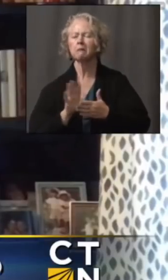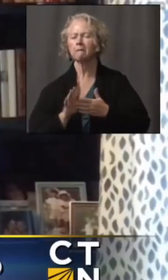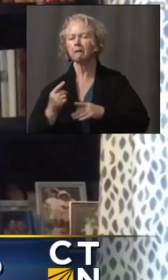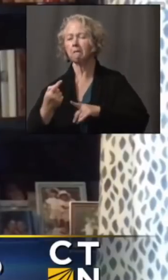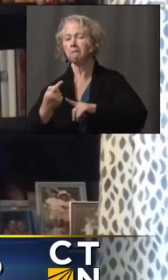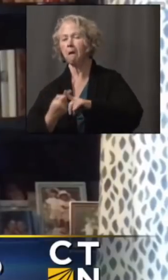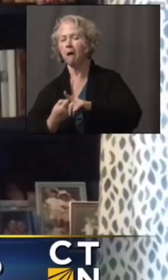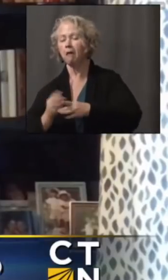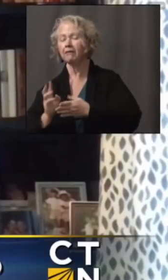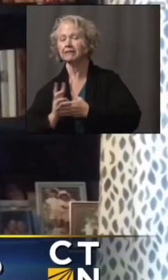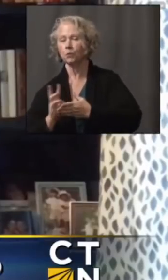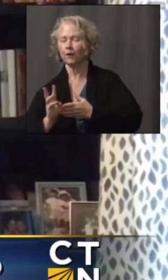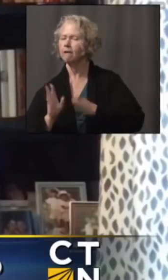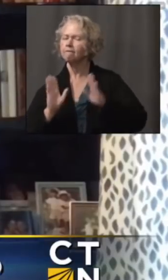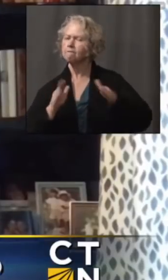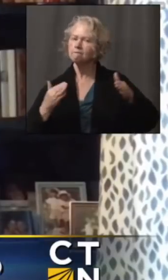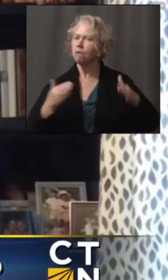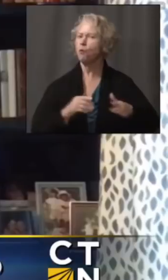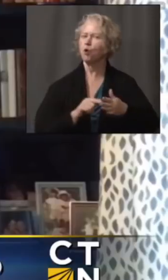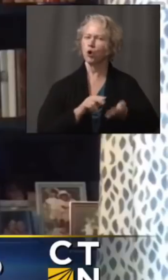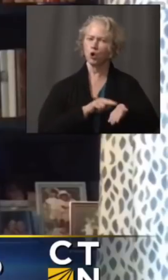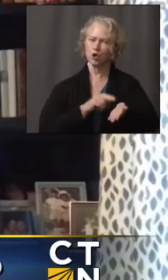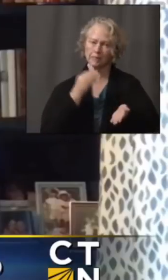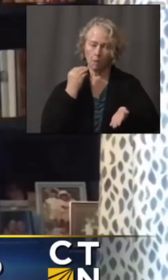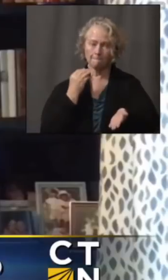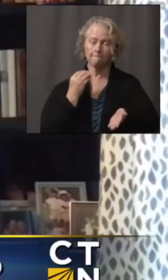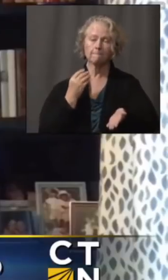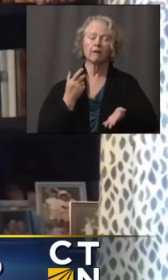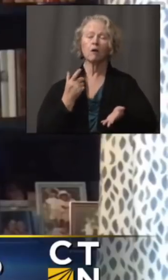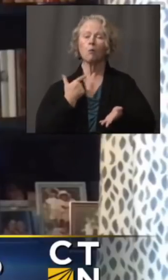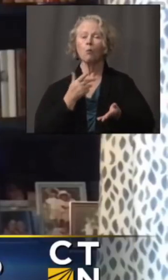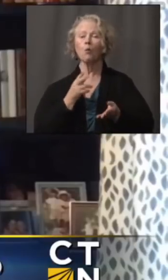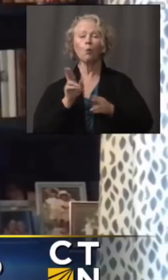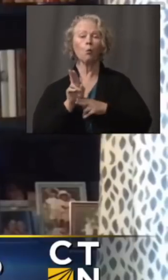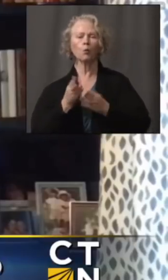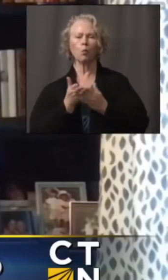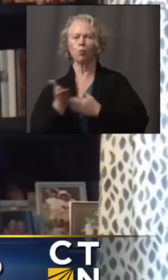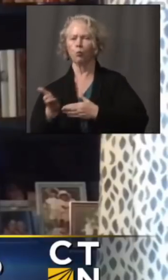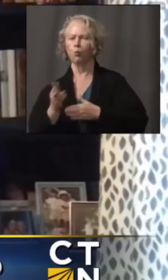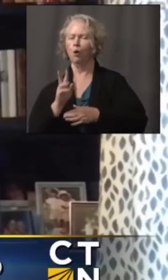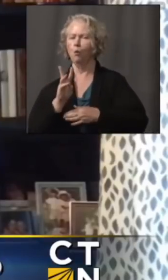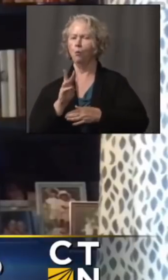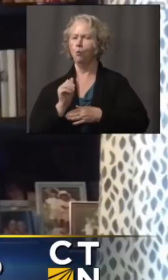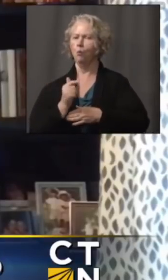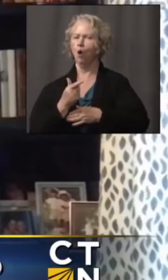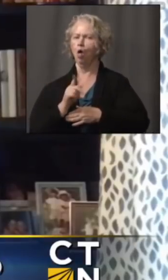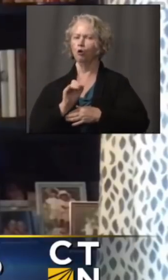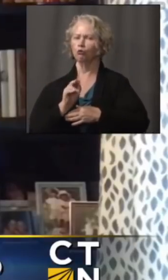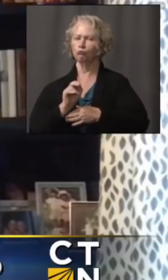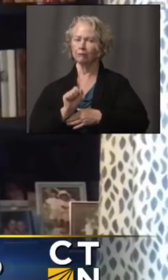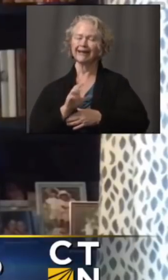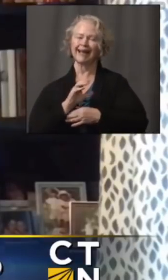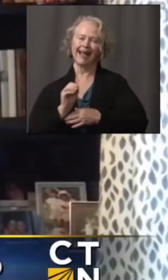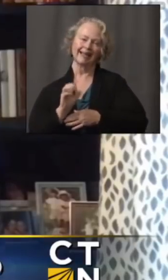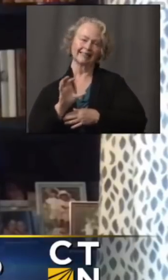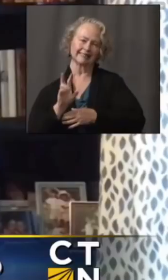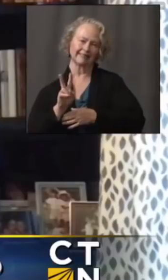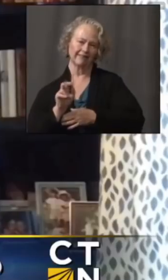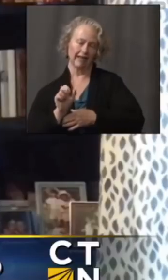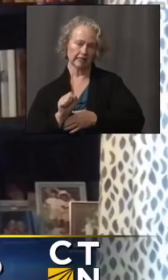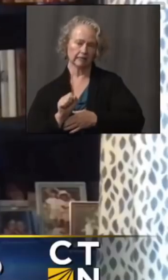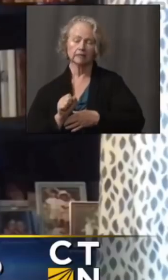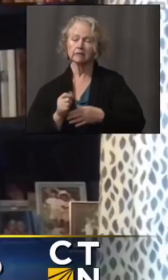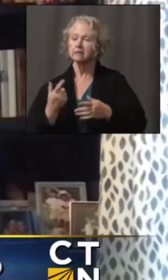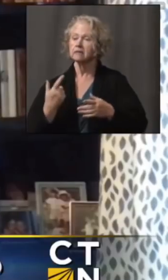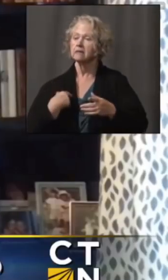on nursing homes where we're going to work with Walgreens and CVS and others, working with our hospitals so our frontline